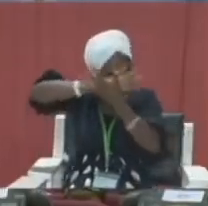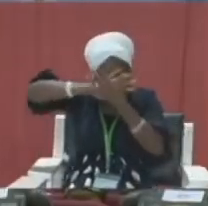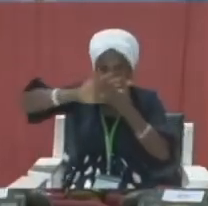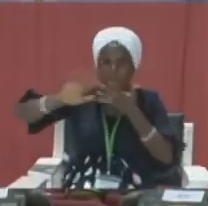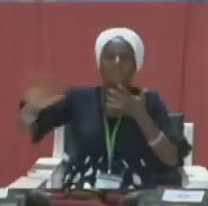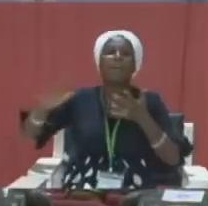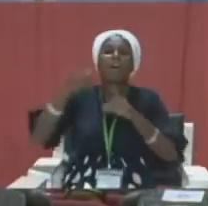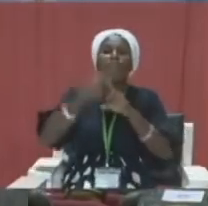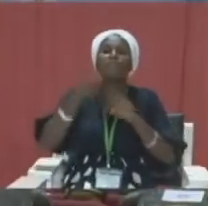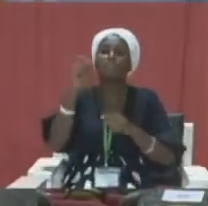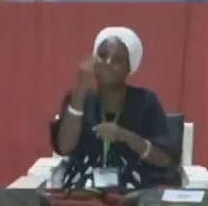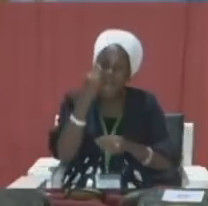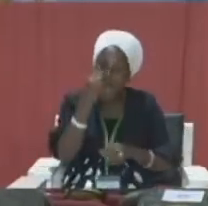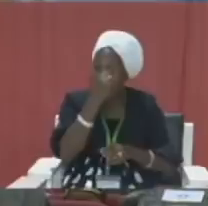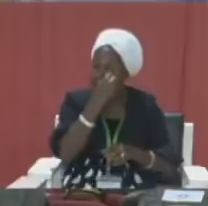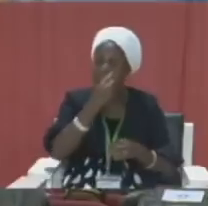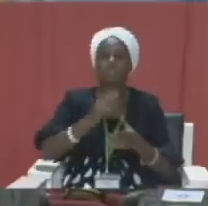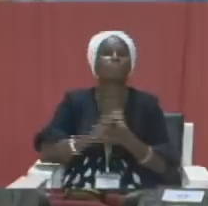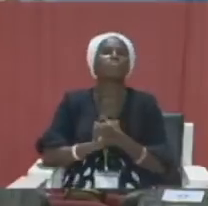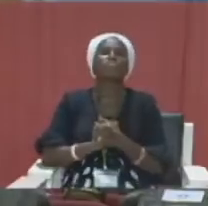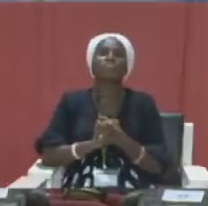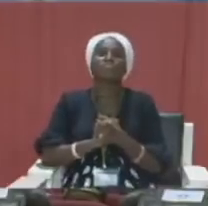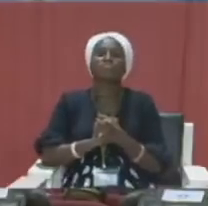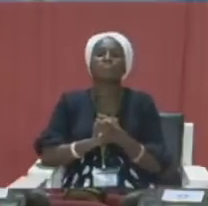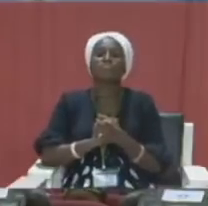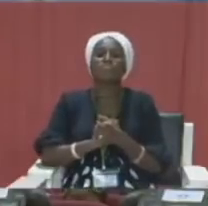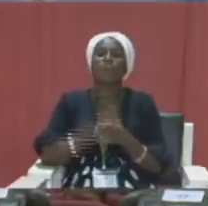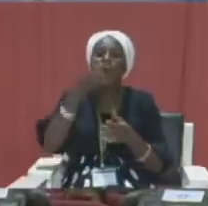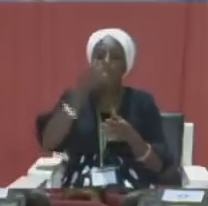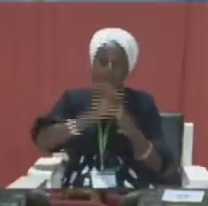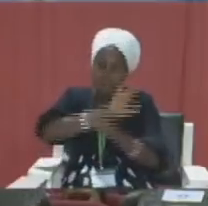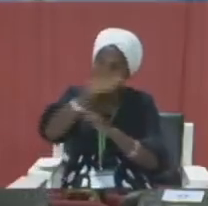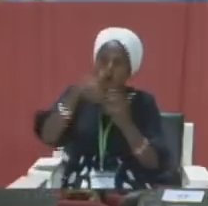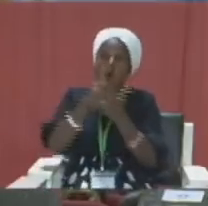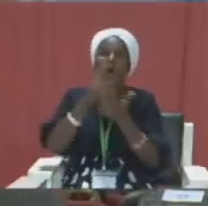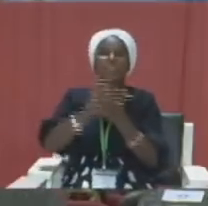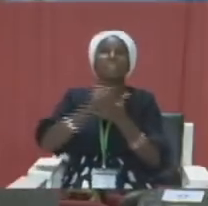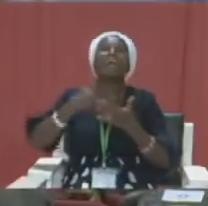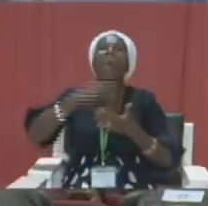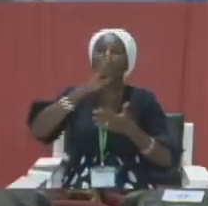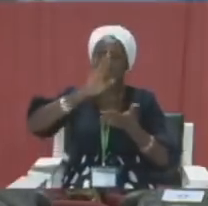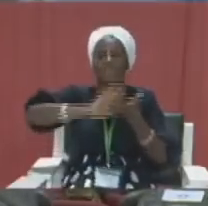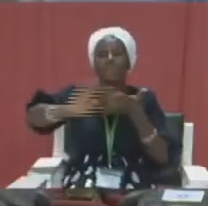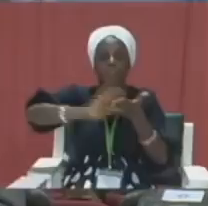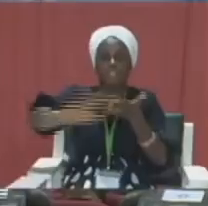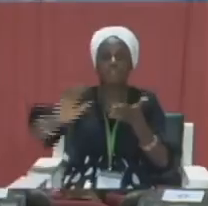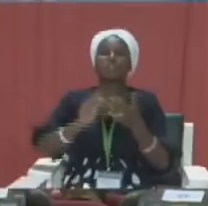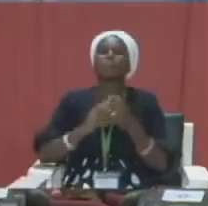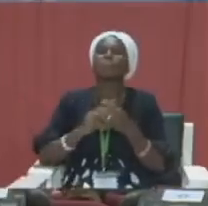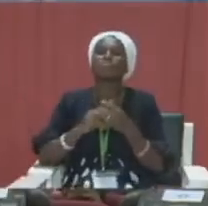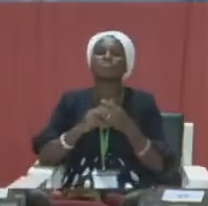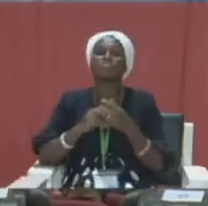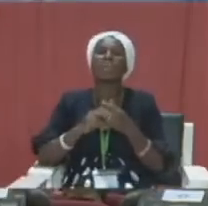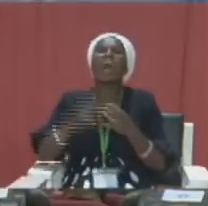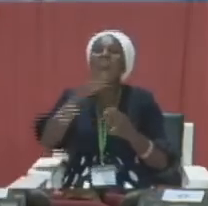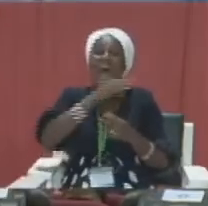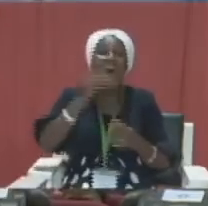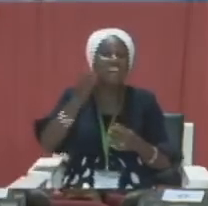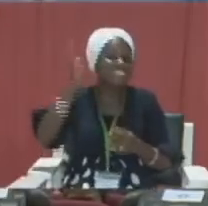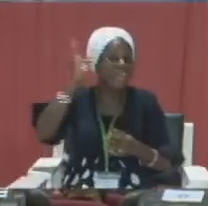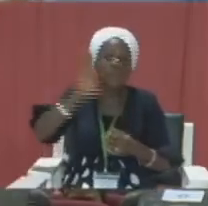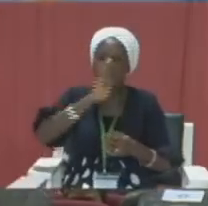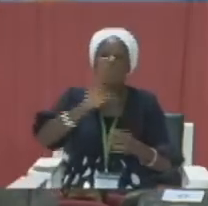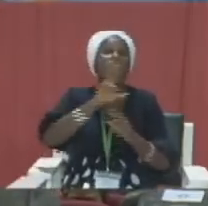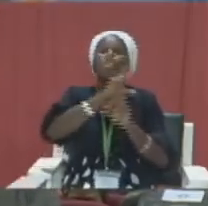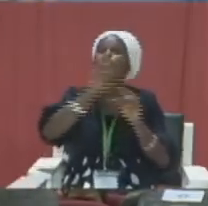from the eyes of all those that have been forgiven. And there shall be no more